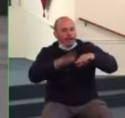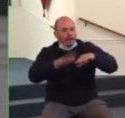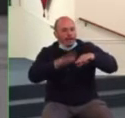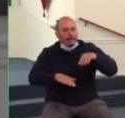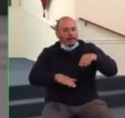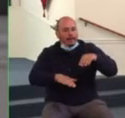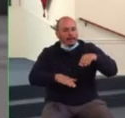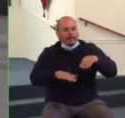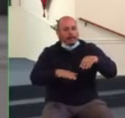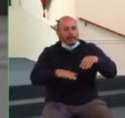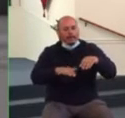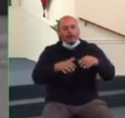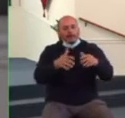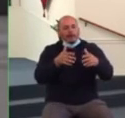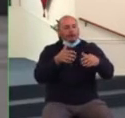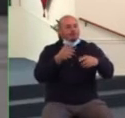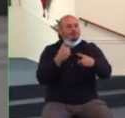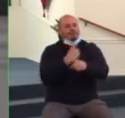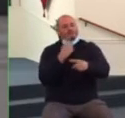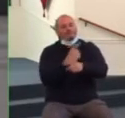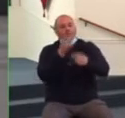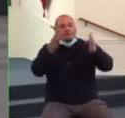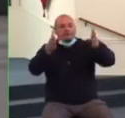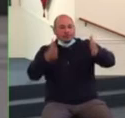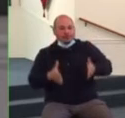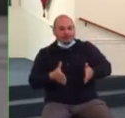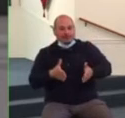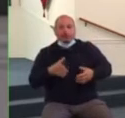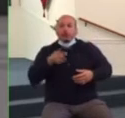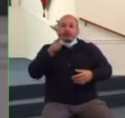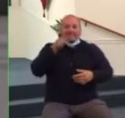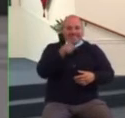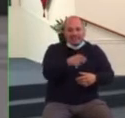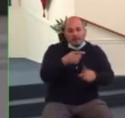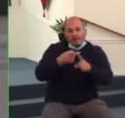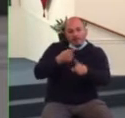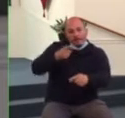be ruler of his people. He is God's Messiah.